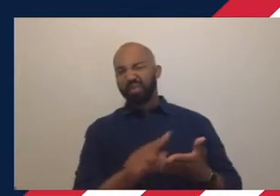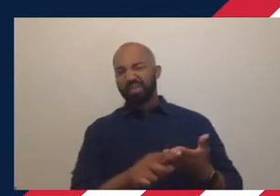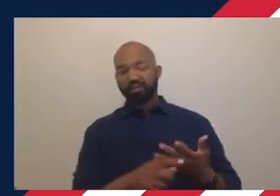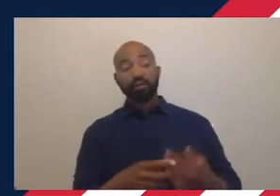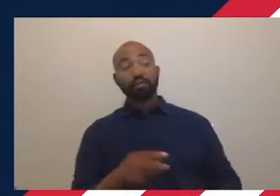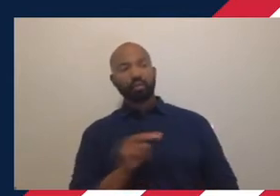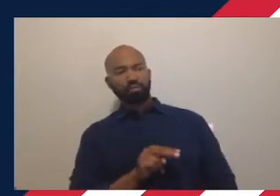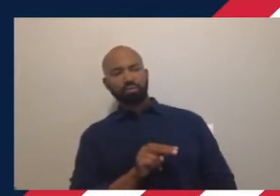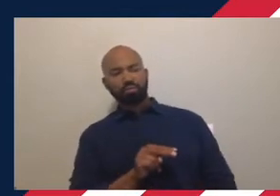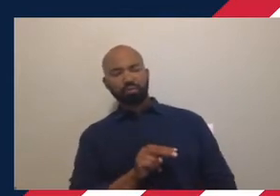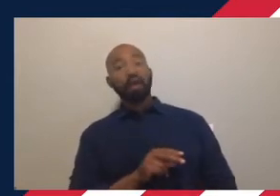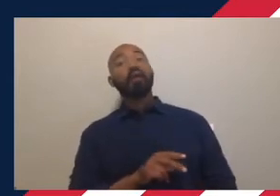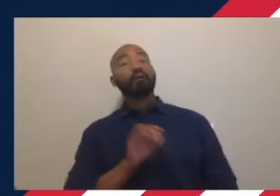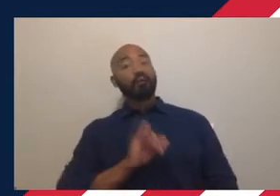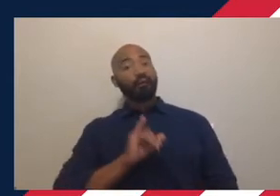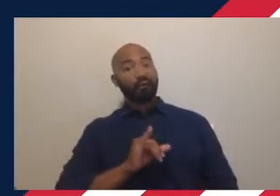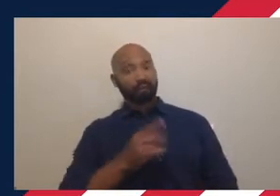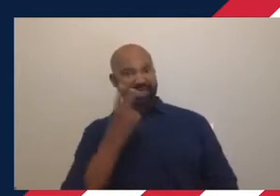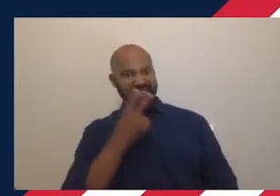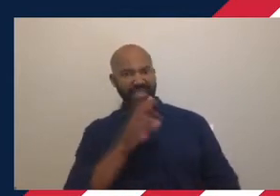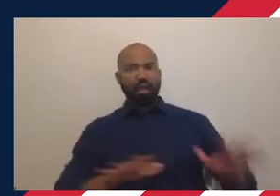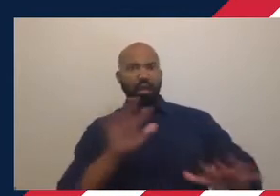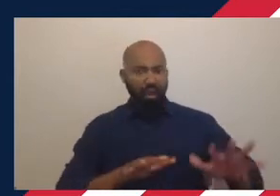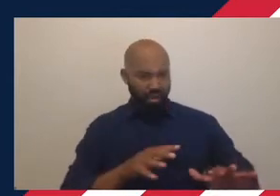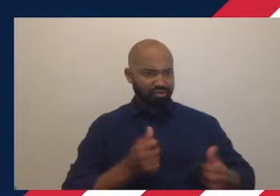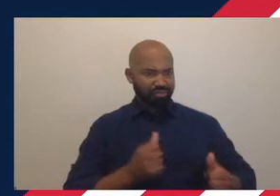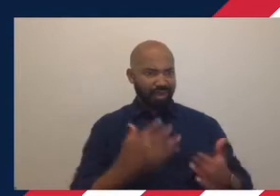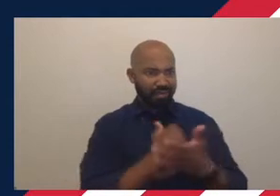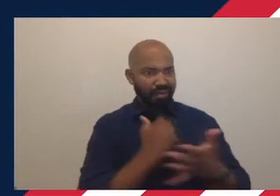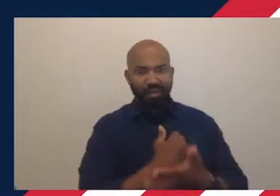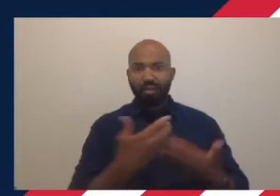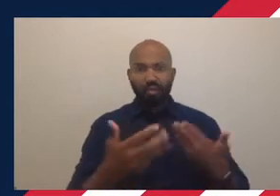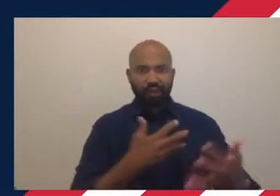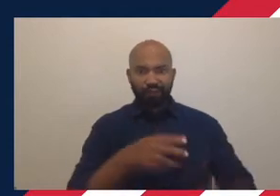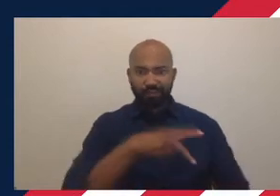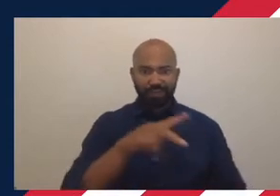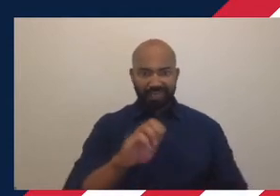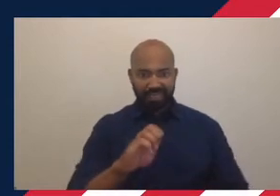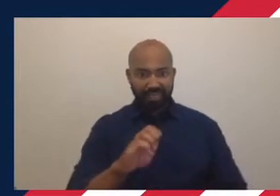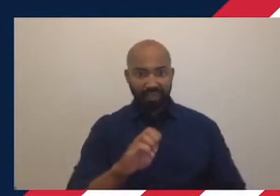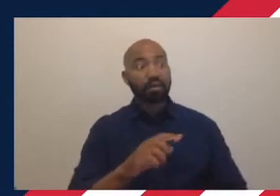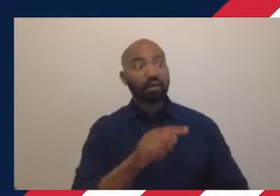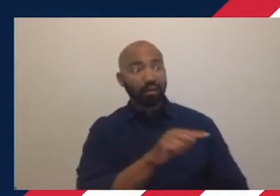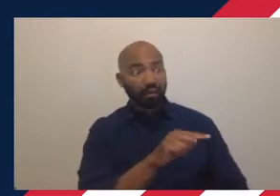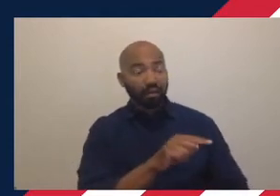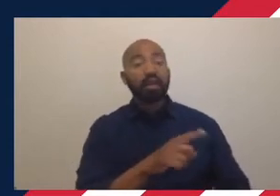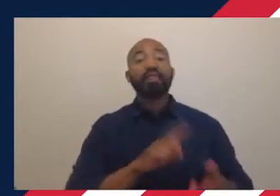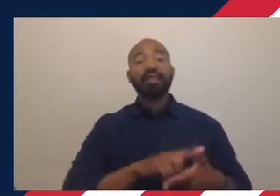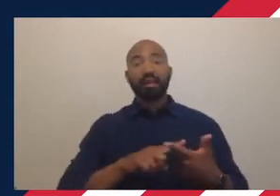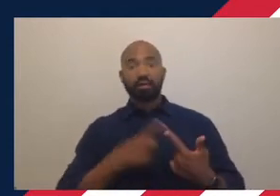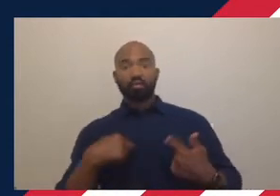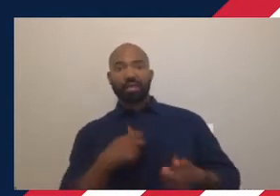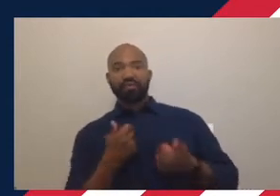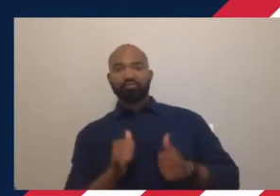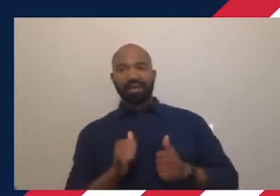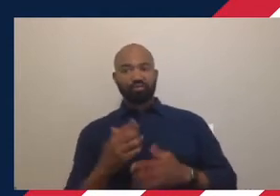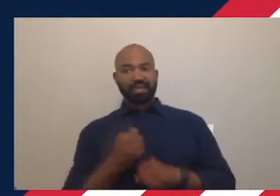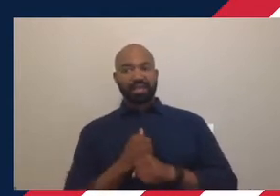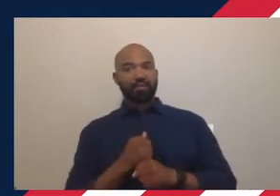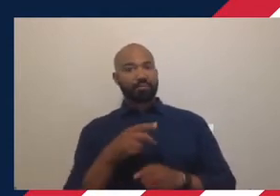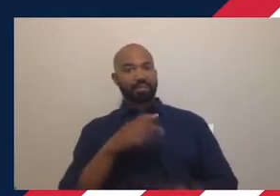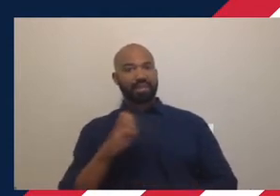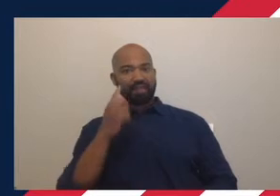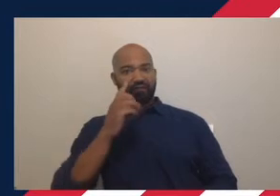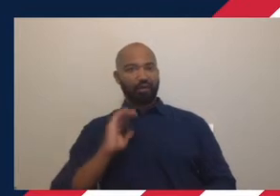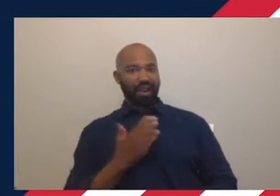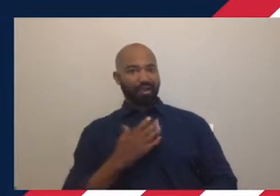trying to scramble to get whatever PPE they could for our staff. According to